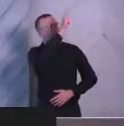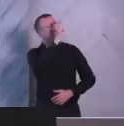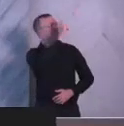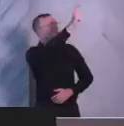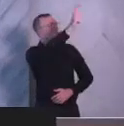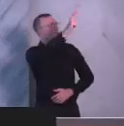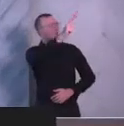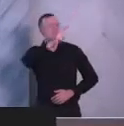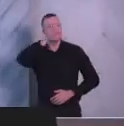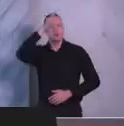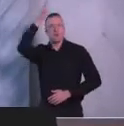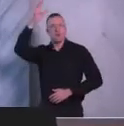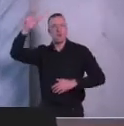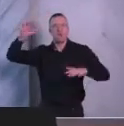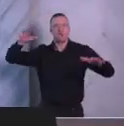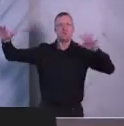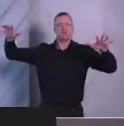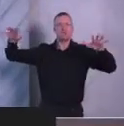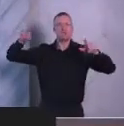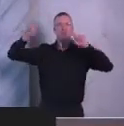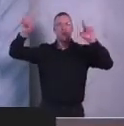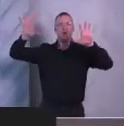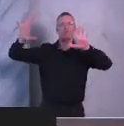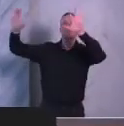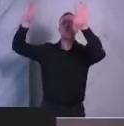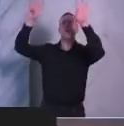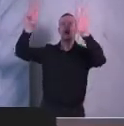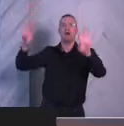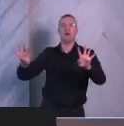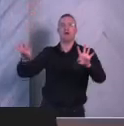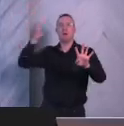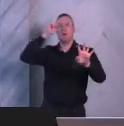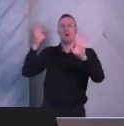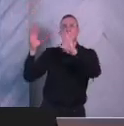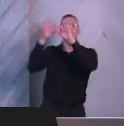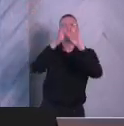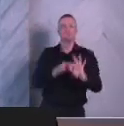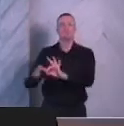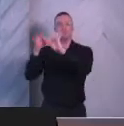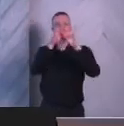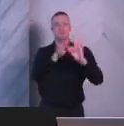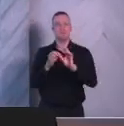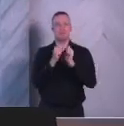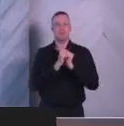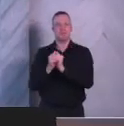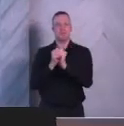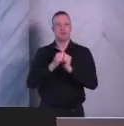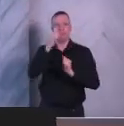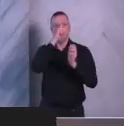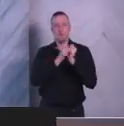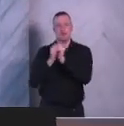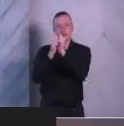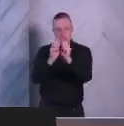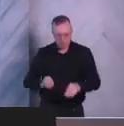the thunderers, and the stars in the heavens. And now our minds are one. We gather our minds together and offer our